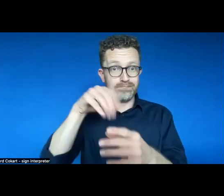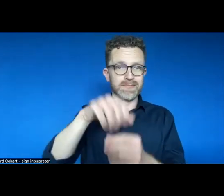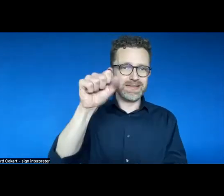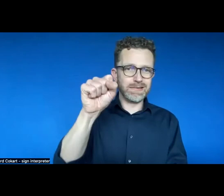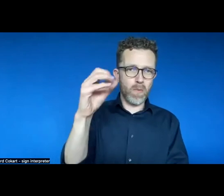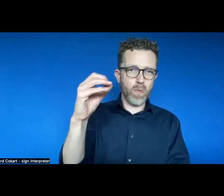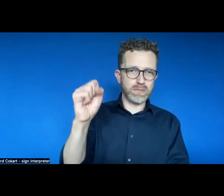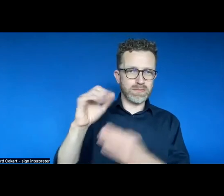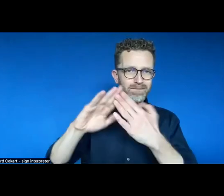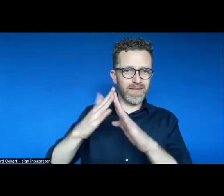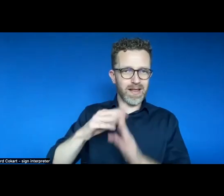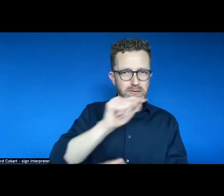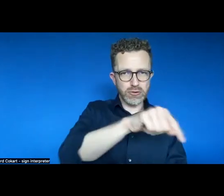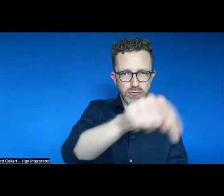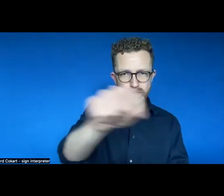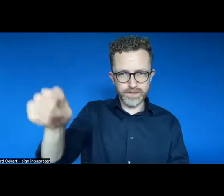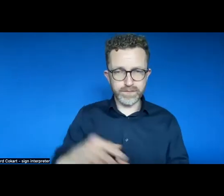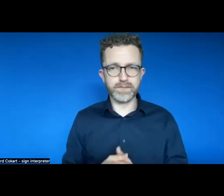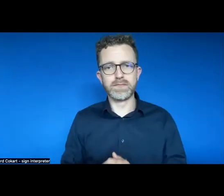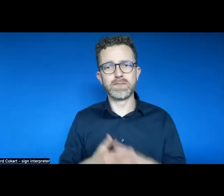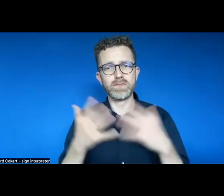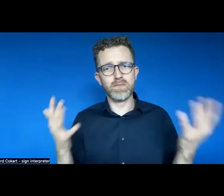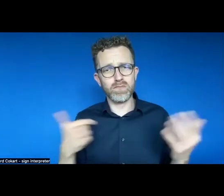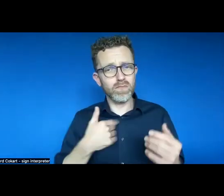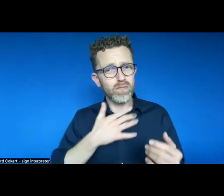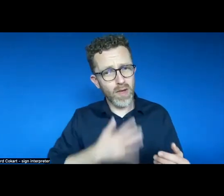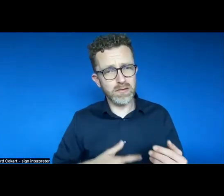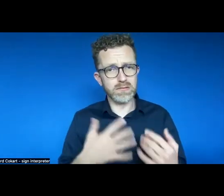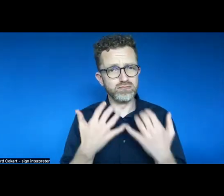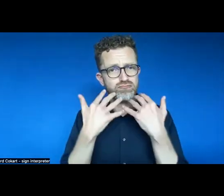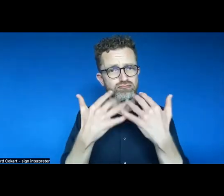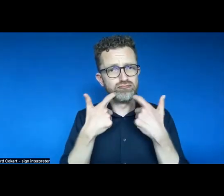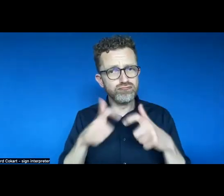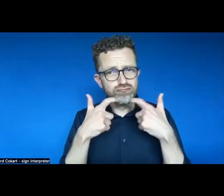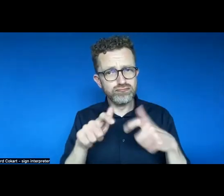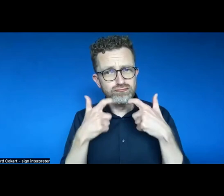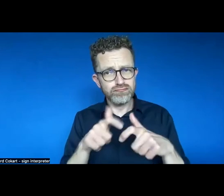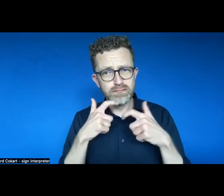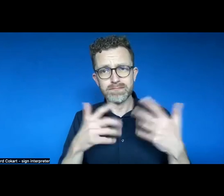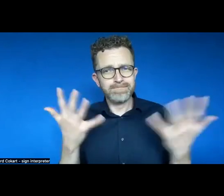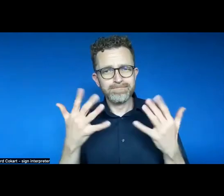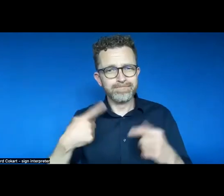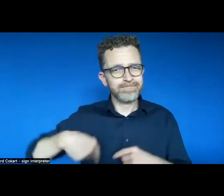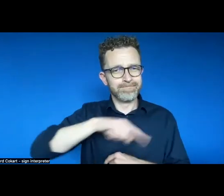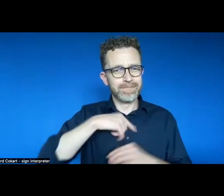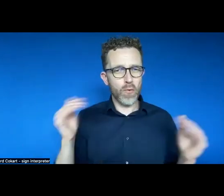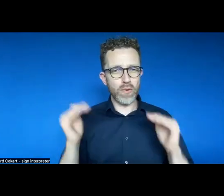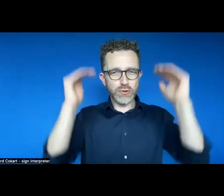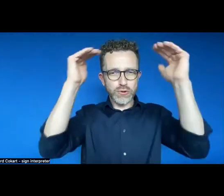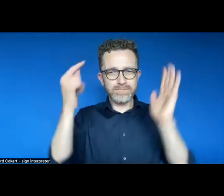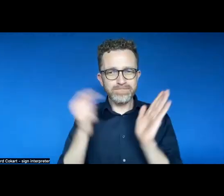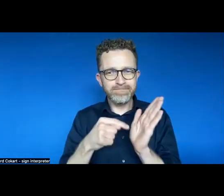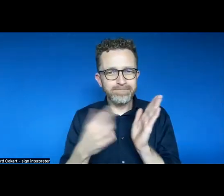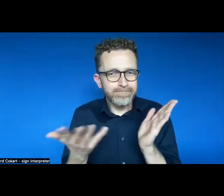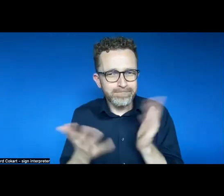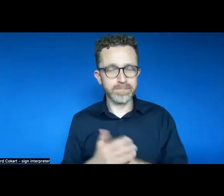so I would like to tell you a bit about our organization. It is a parental organization, and